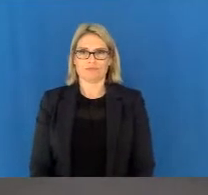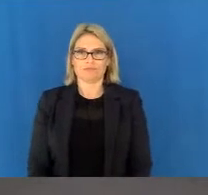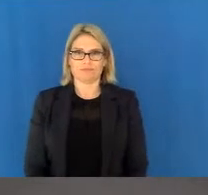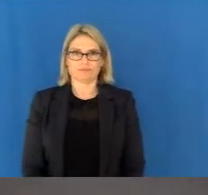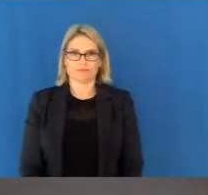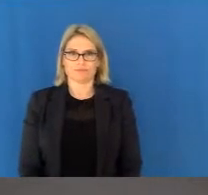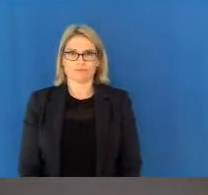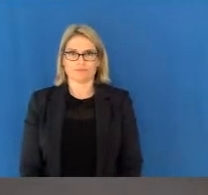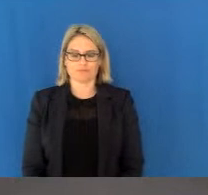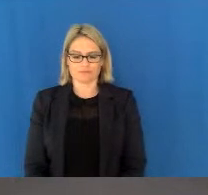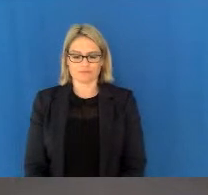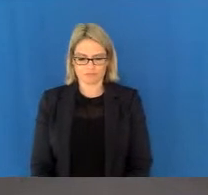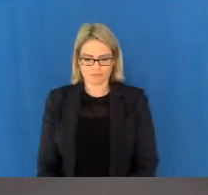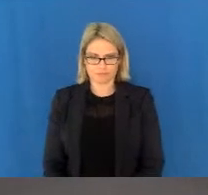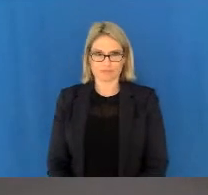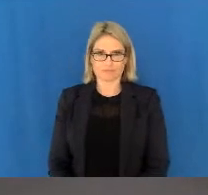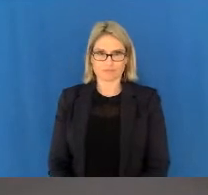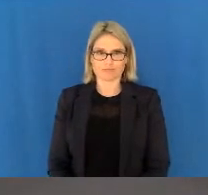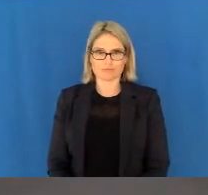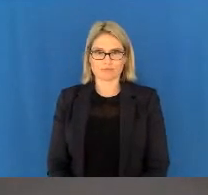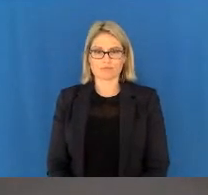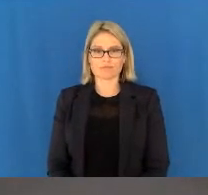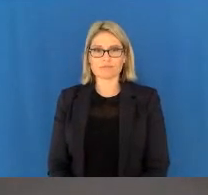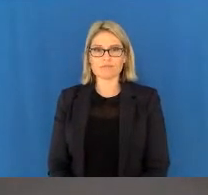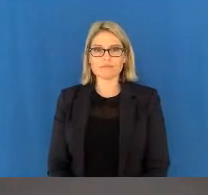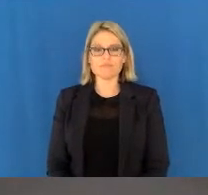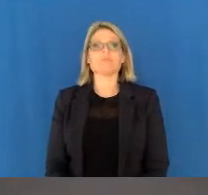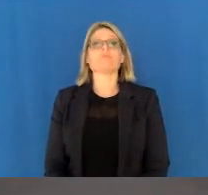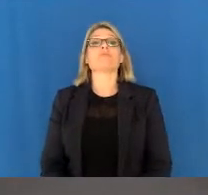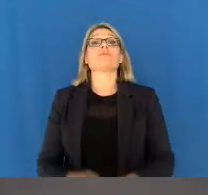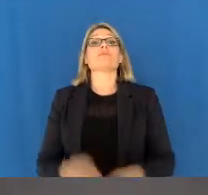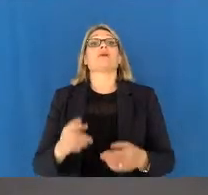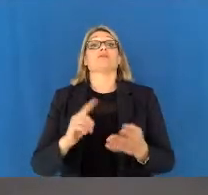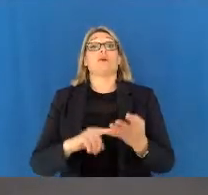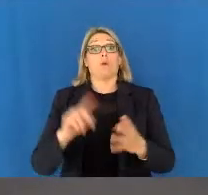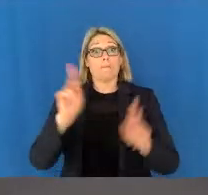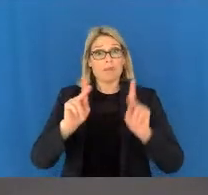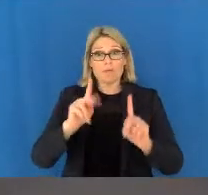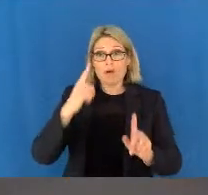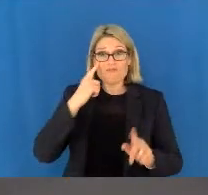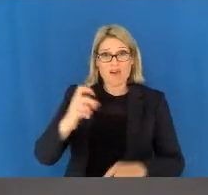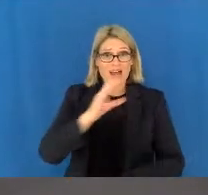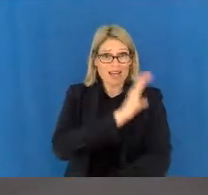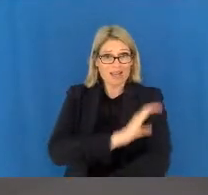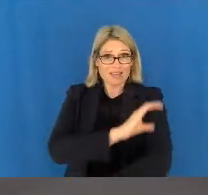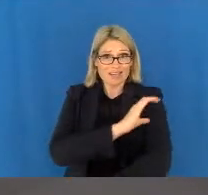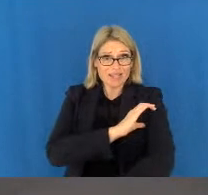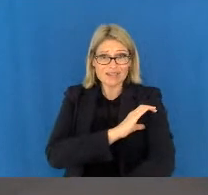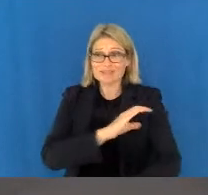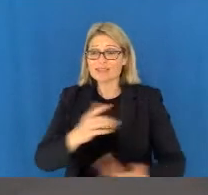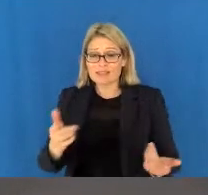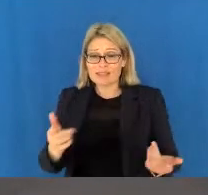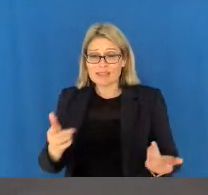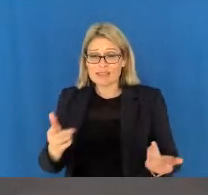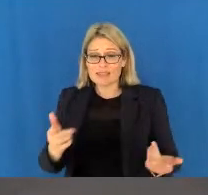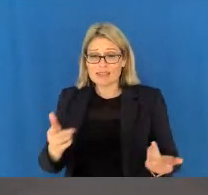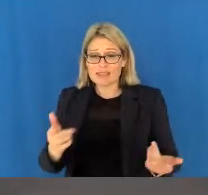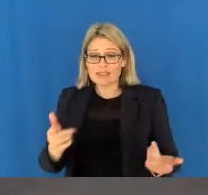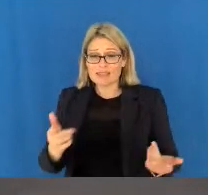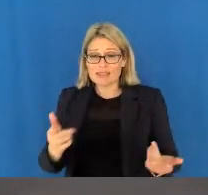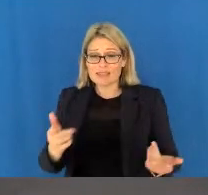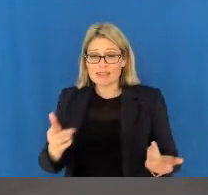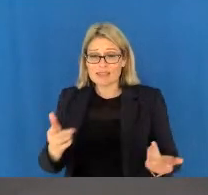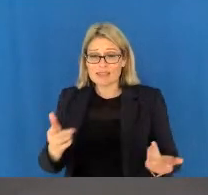Hearing is people going to find clinics, and I know you've been saying this, and I believe the